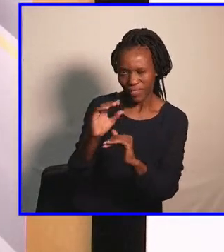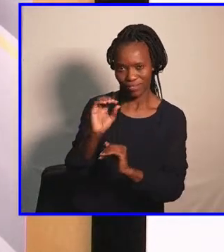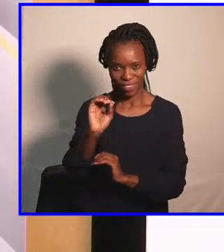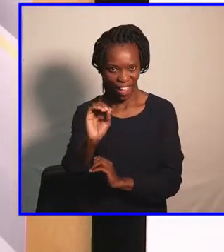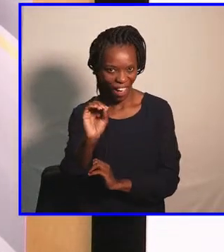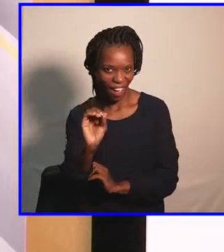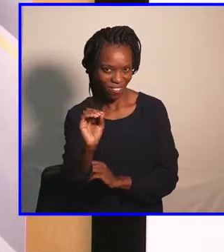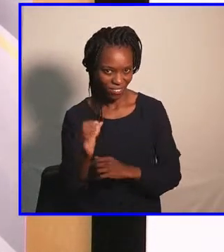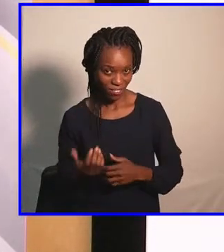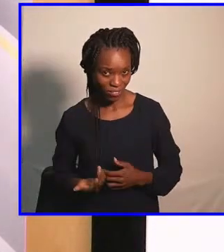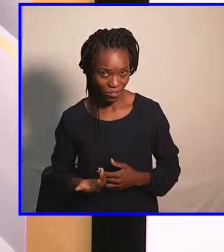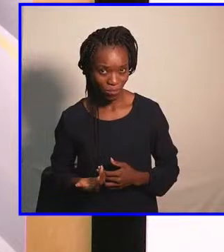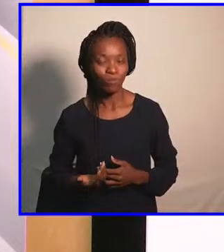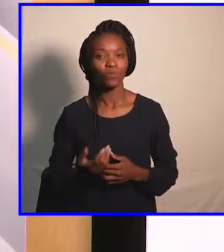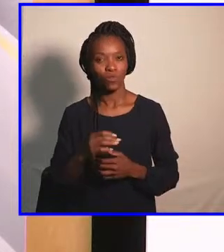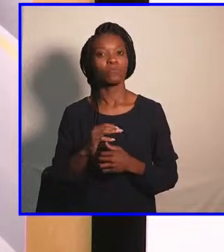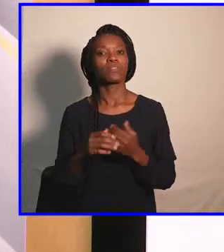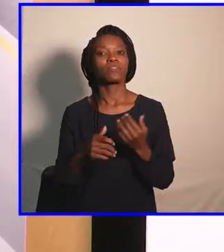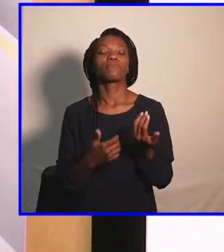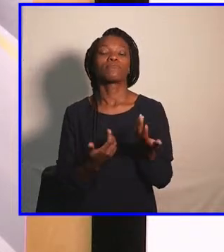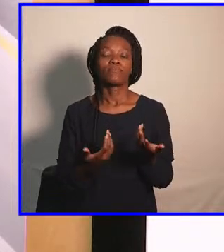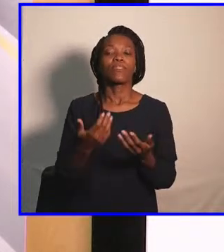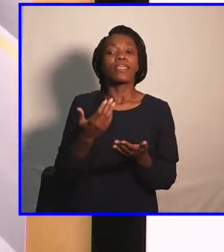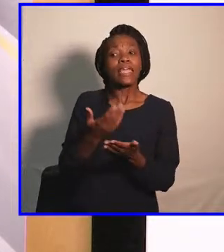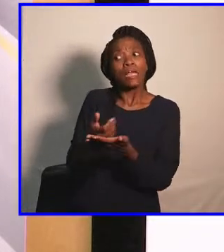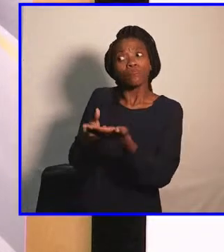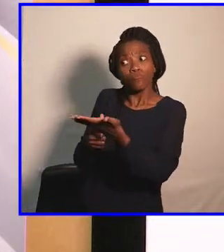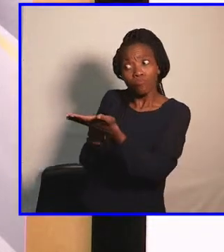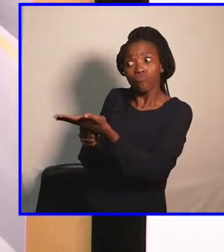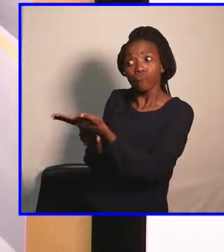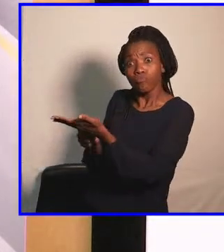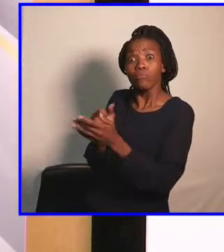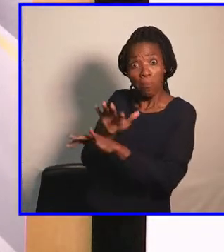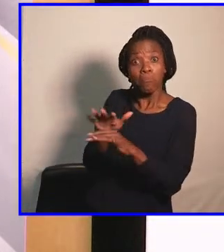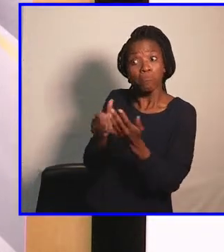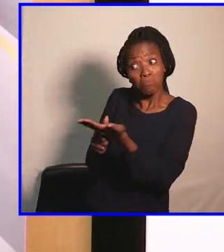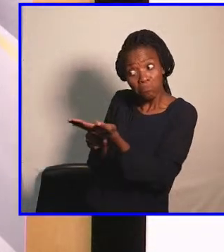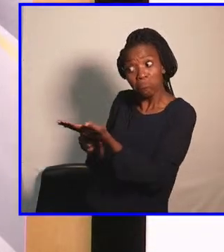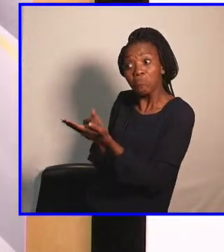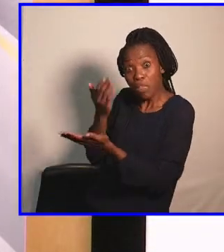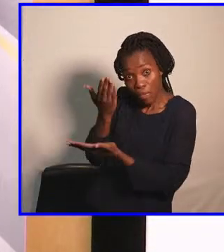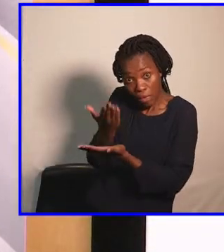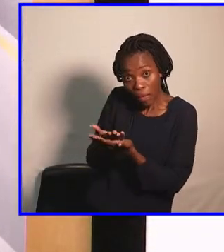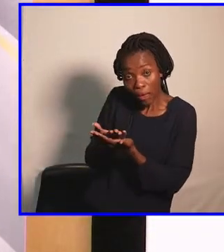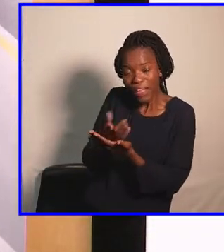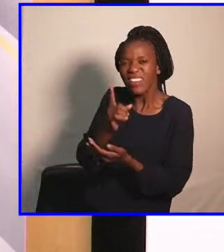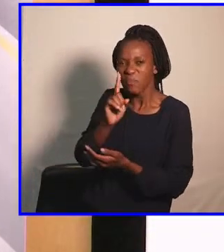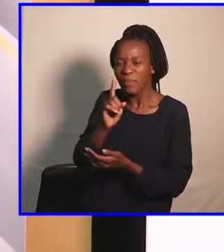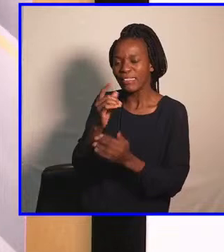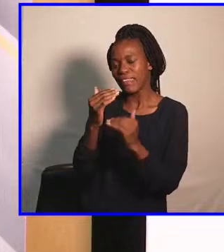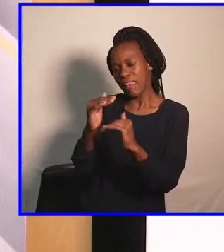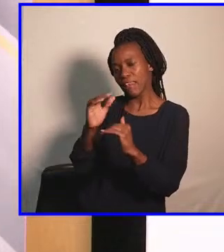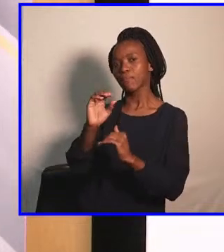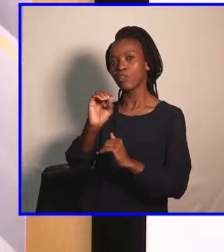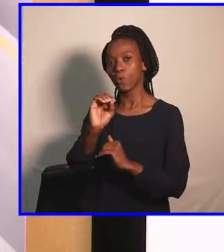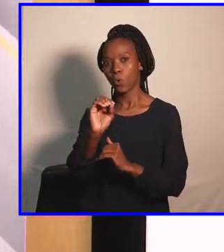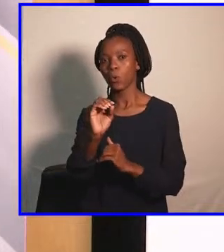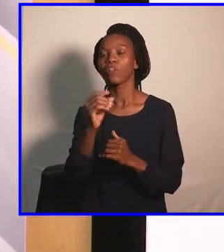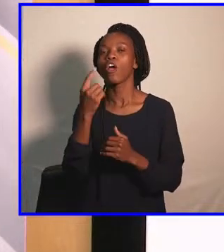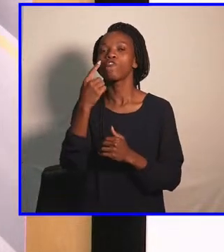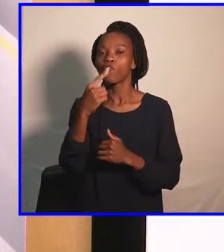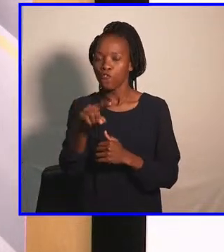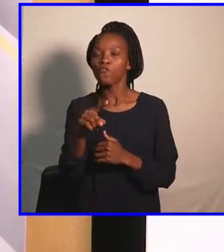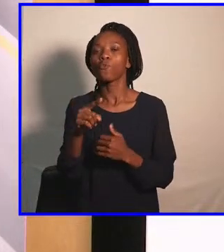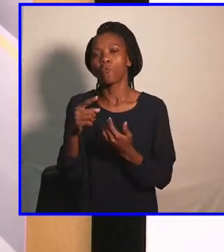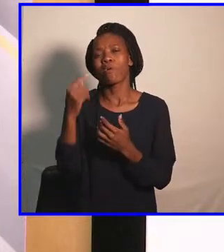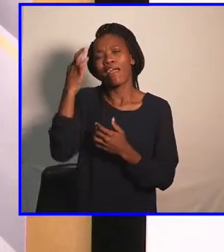you can tax a population and have a sustainable fiscal